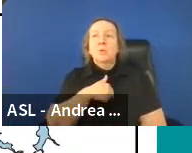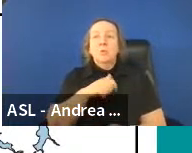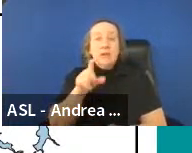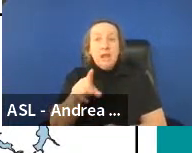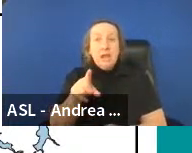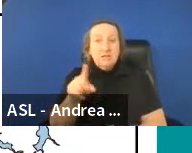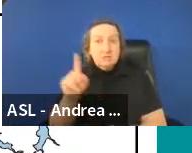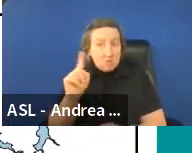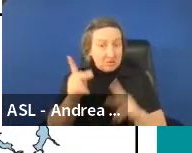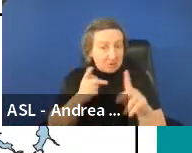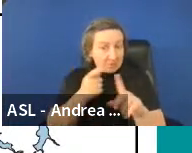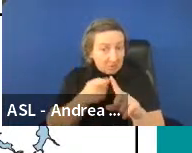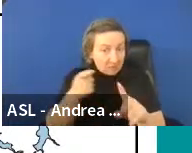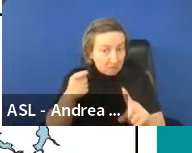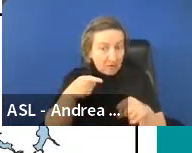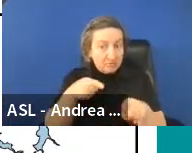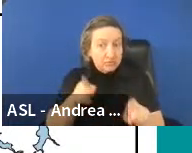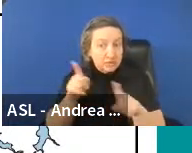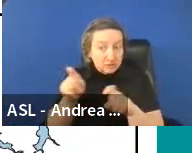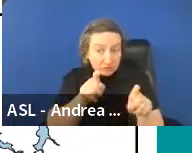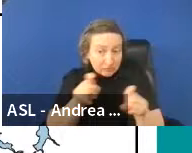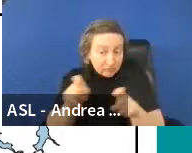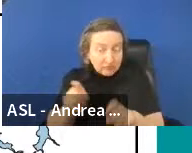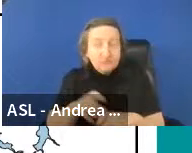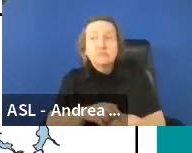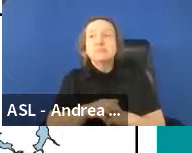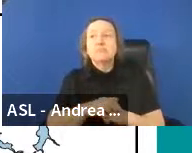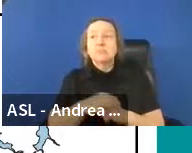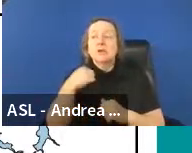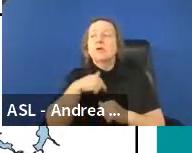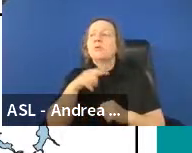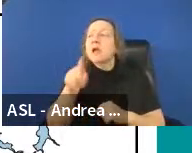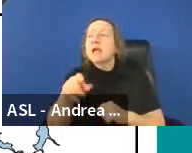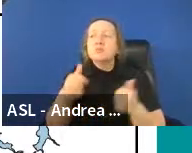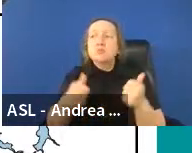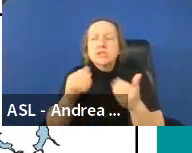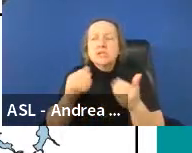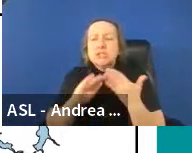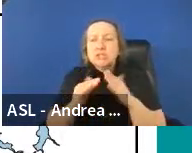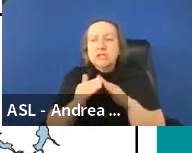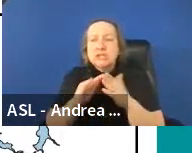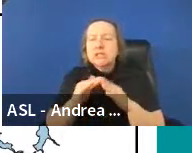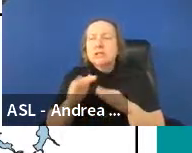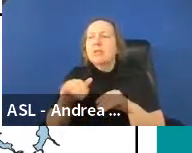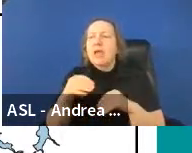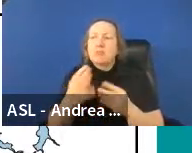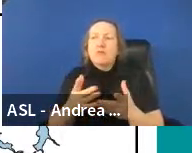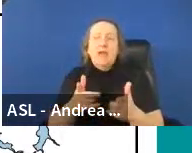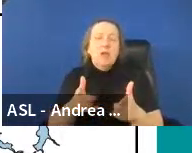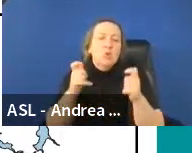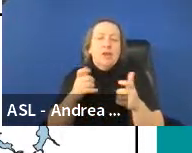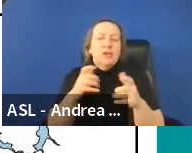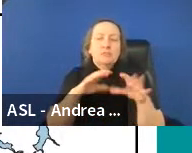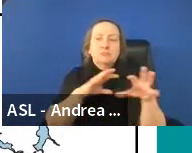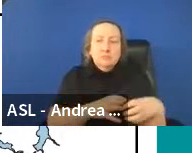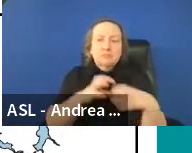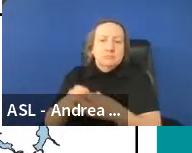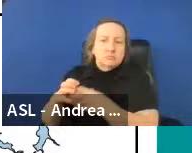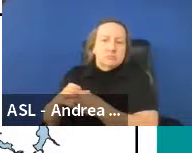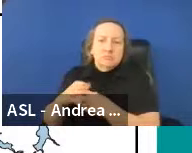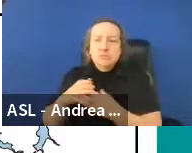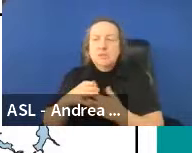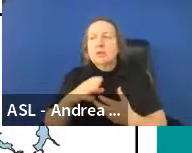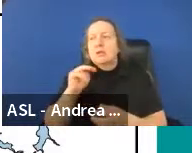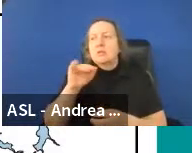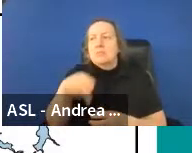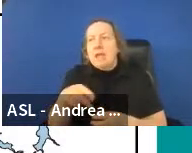folks came from in the survey, and we just asked what city. And so provided a quick and dirty heat map here.